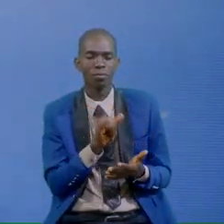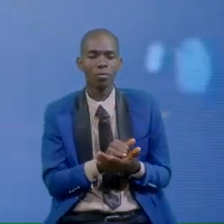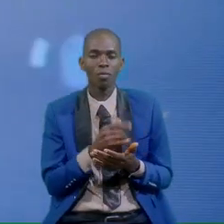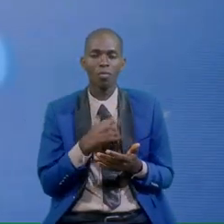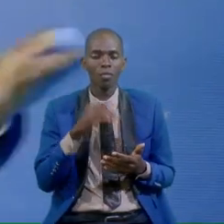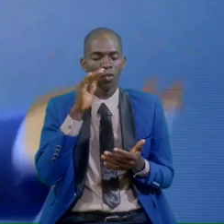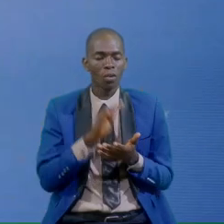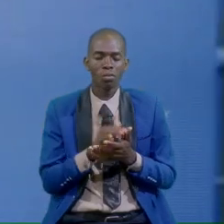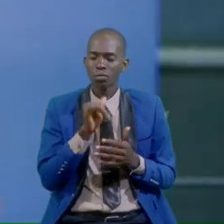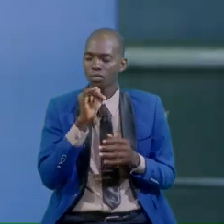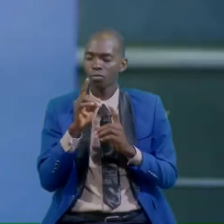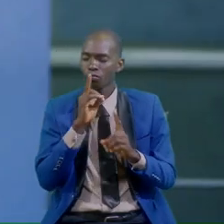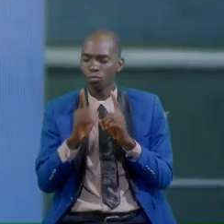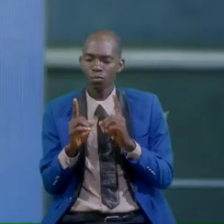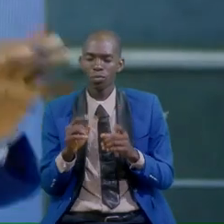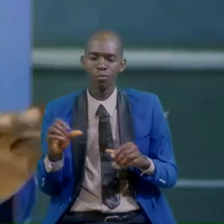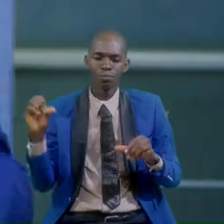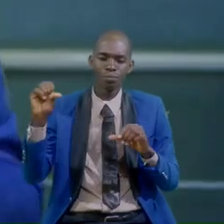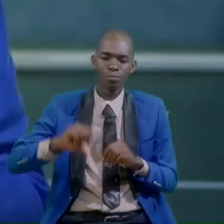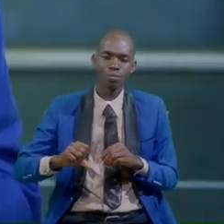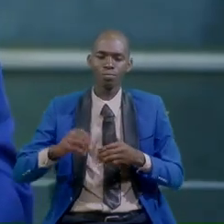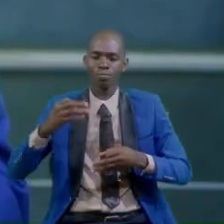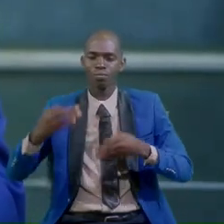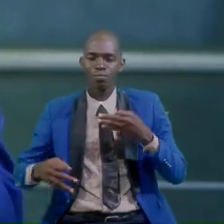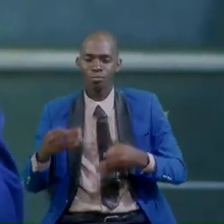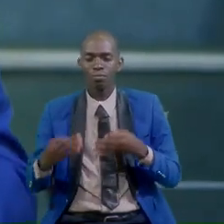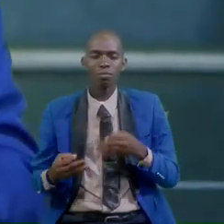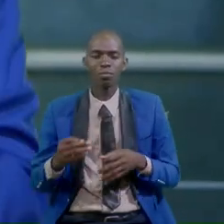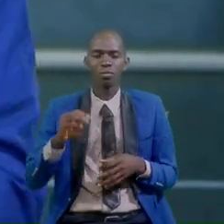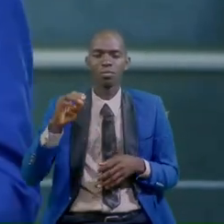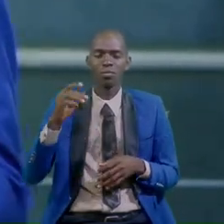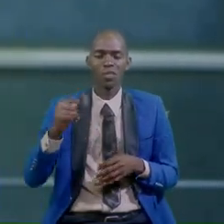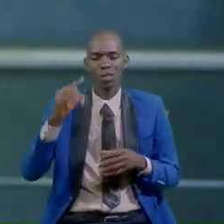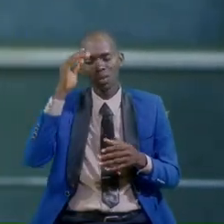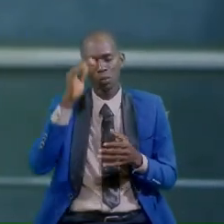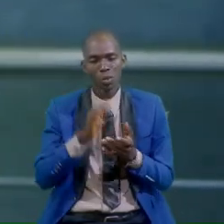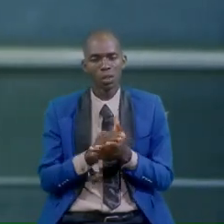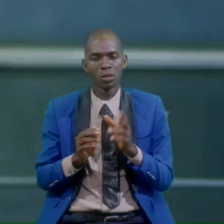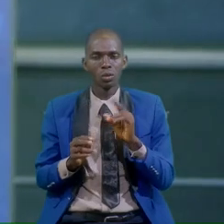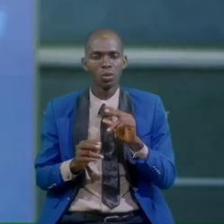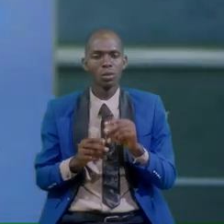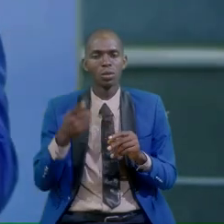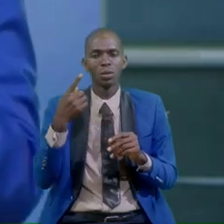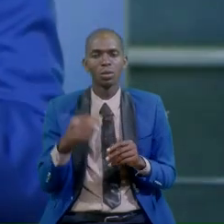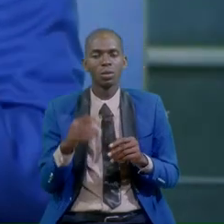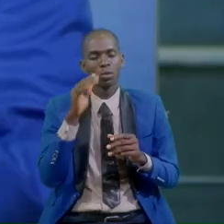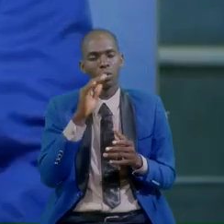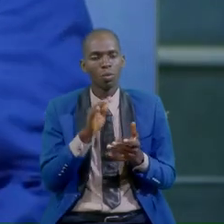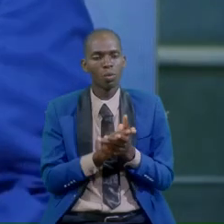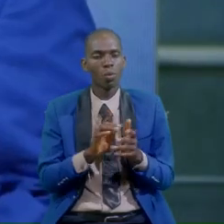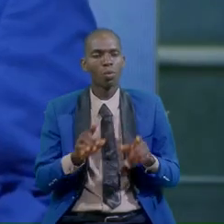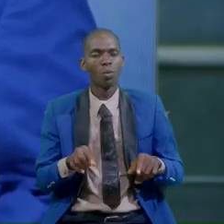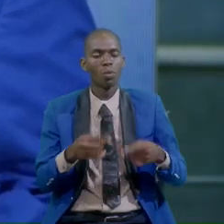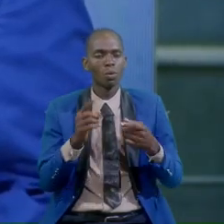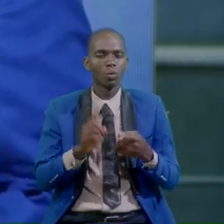to him, criticize him, and do anything. The wife just went to wear a